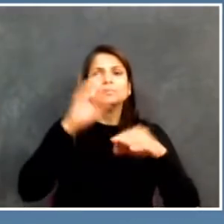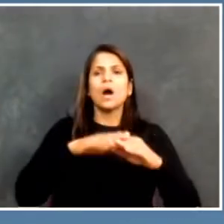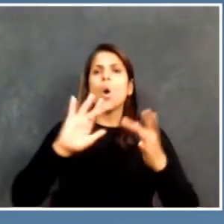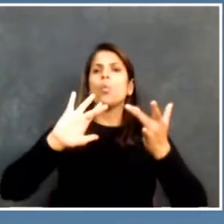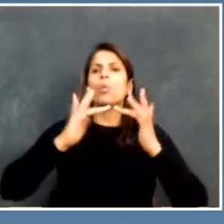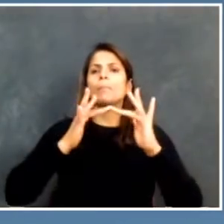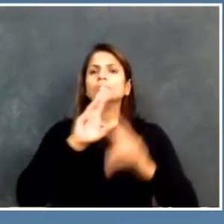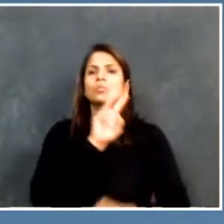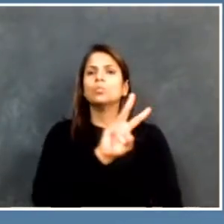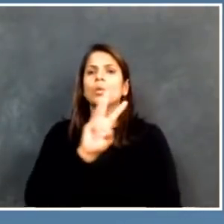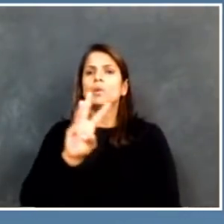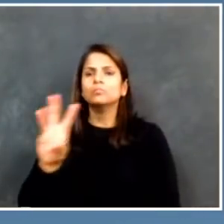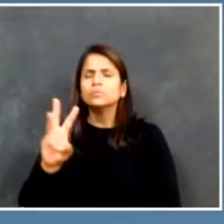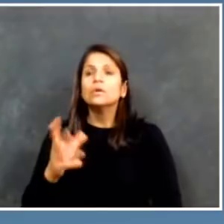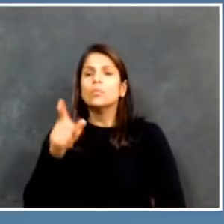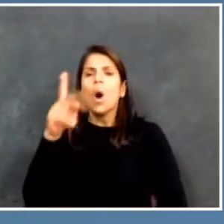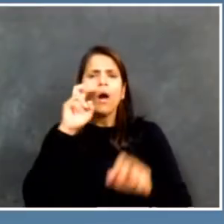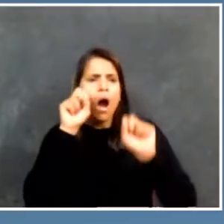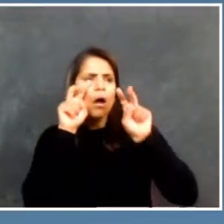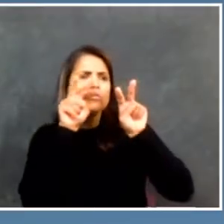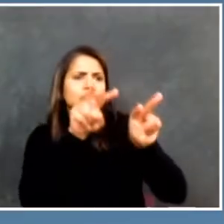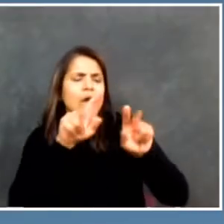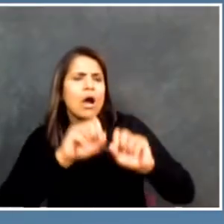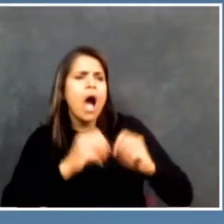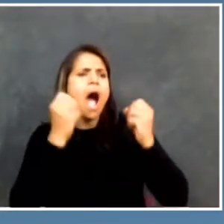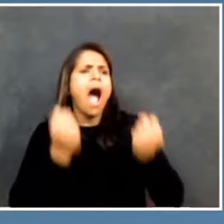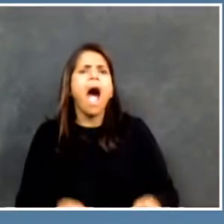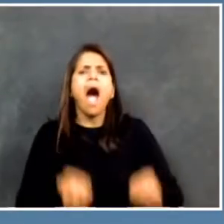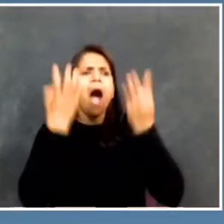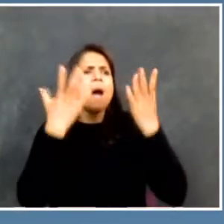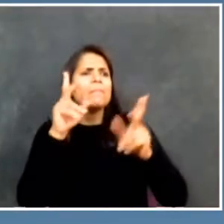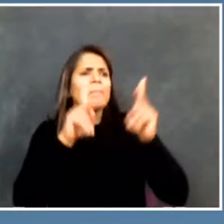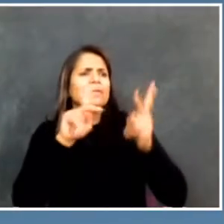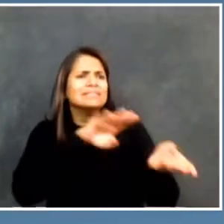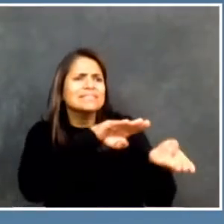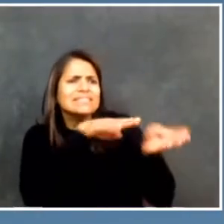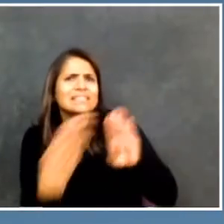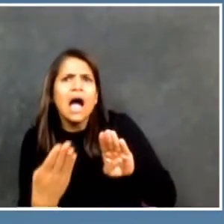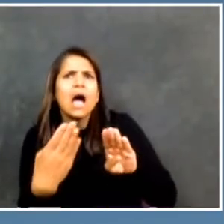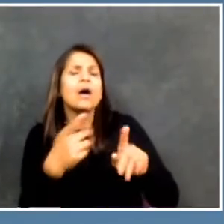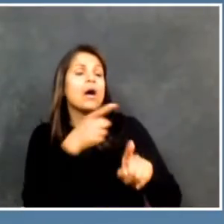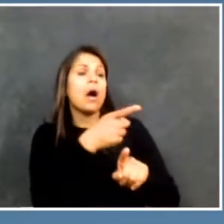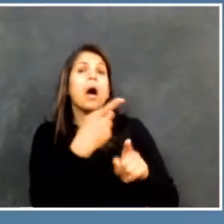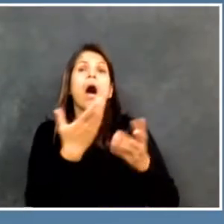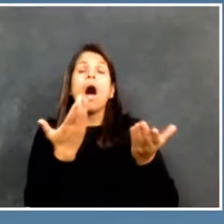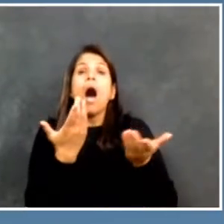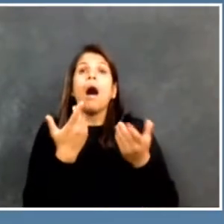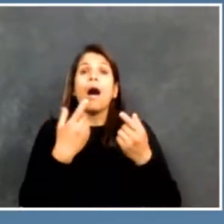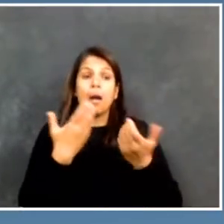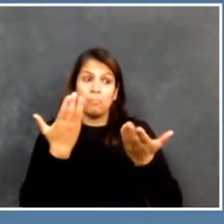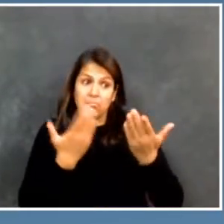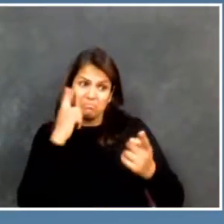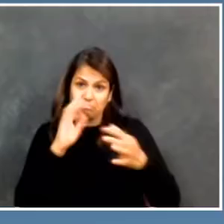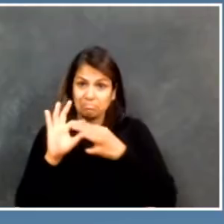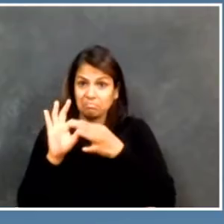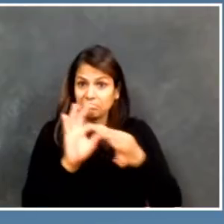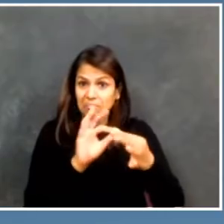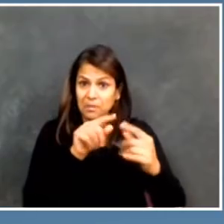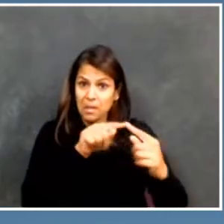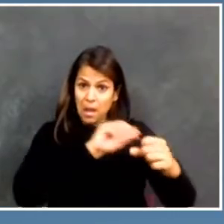who have died because of probable COVID really is in many